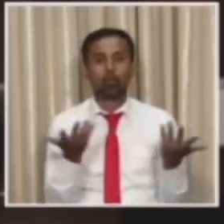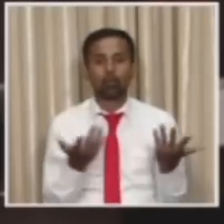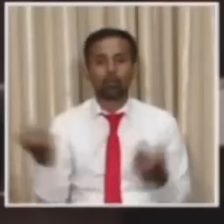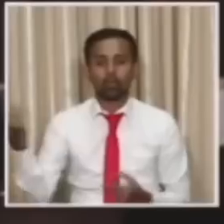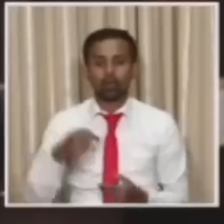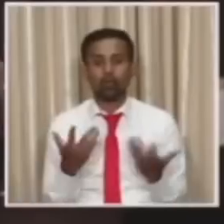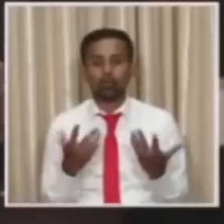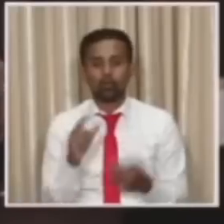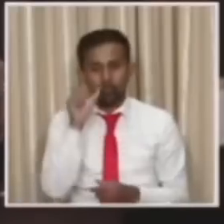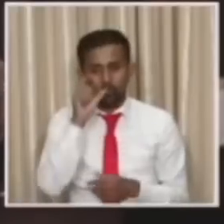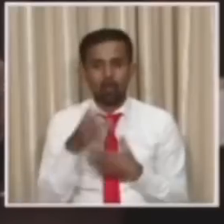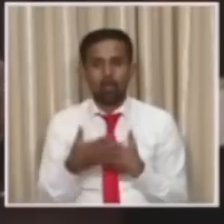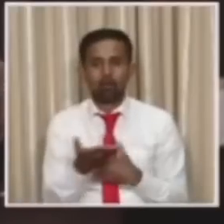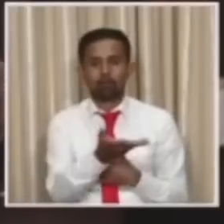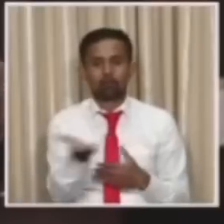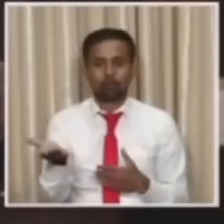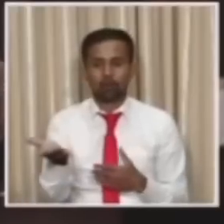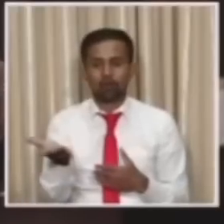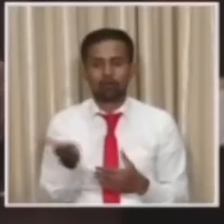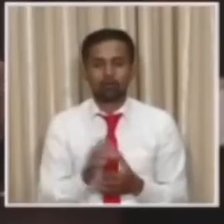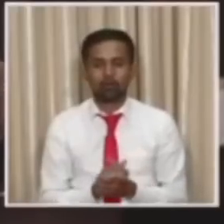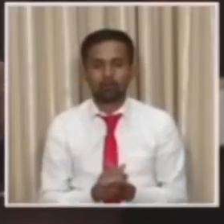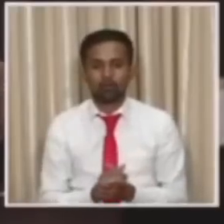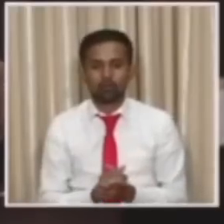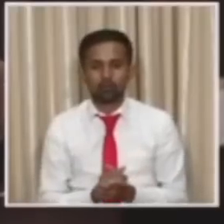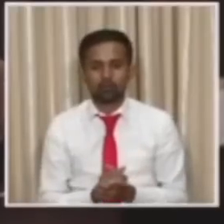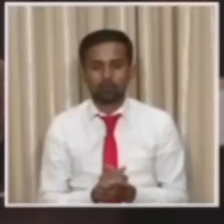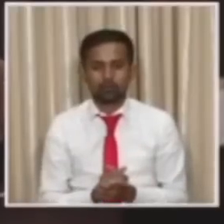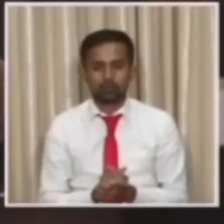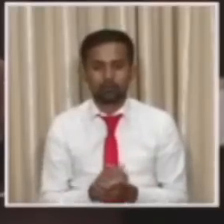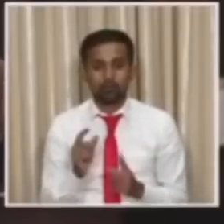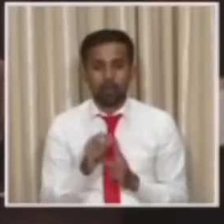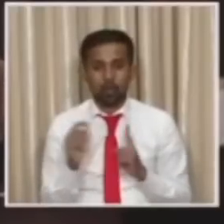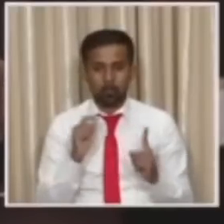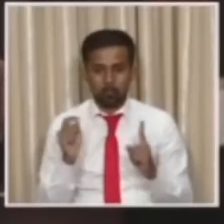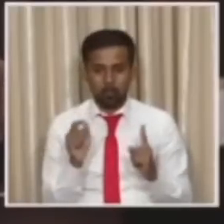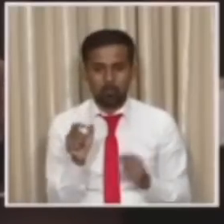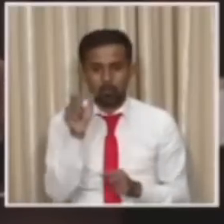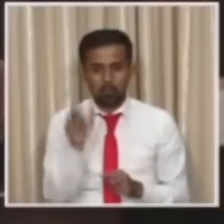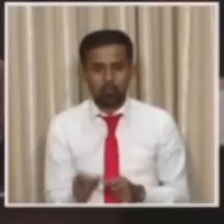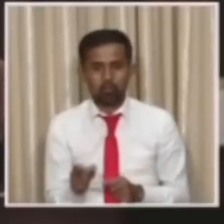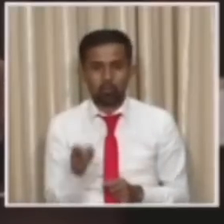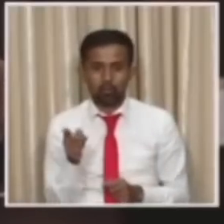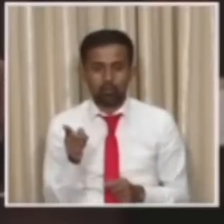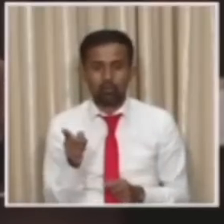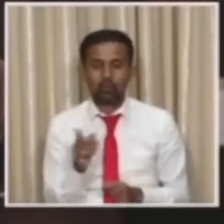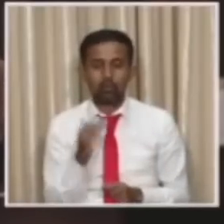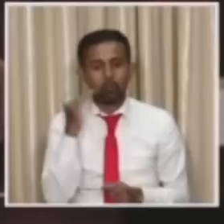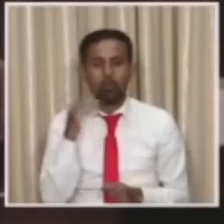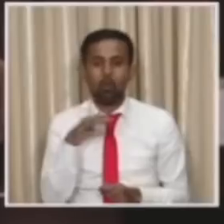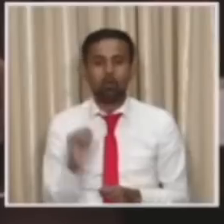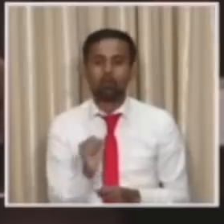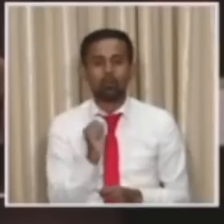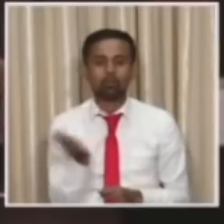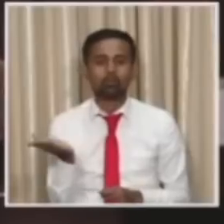is the case for if this is the case for parliamentarians imagine the plight of the normal citizens of this country indre